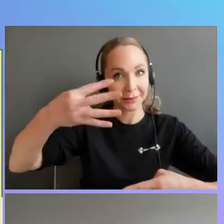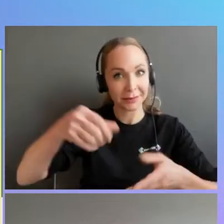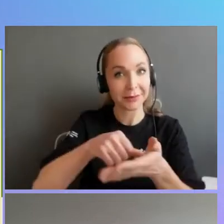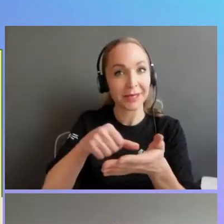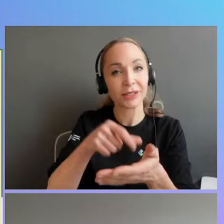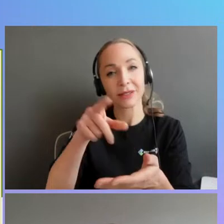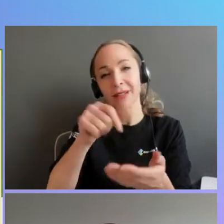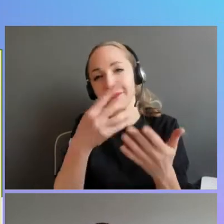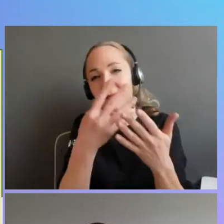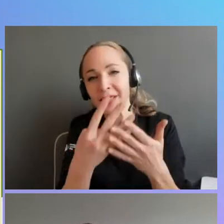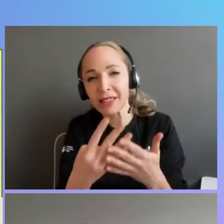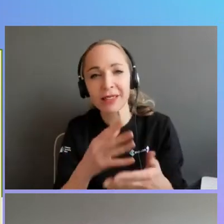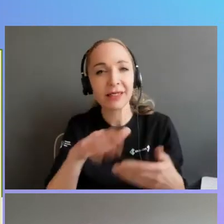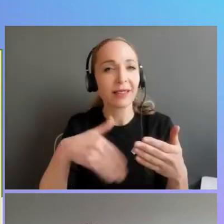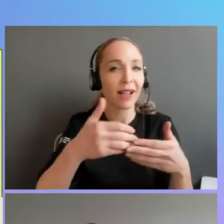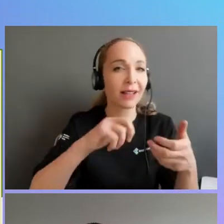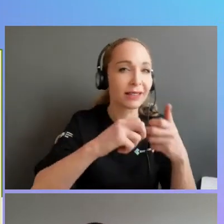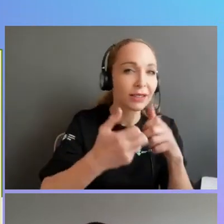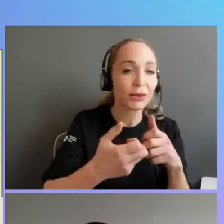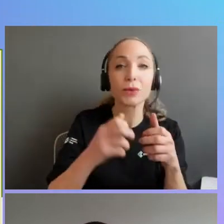impact, by the